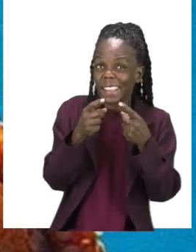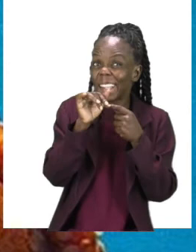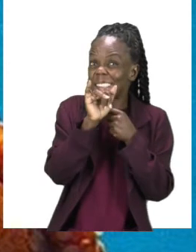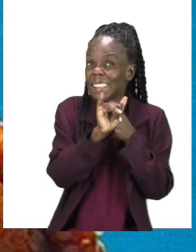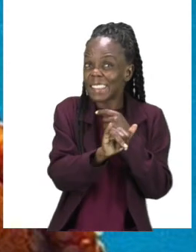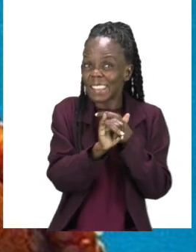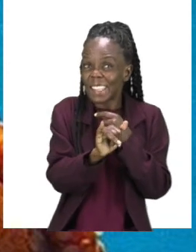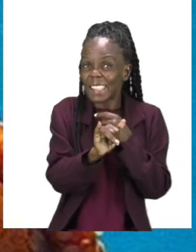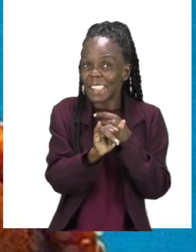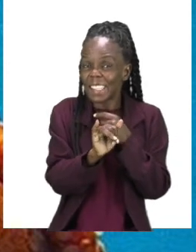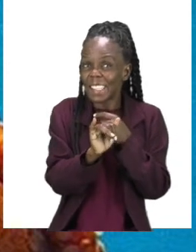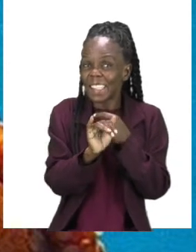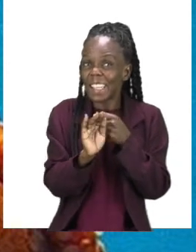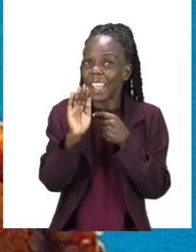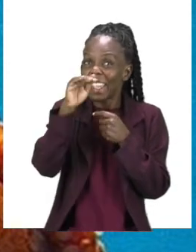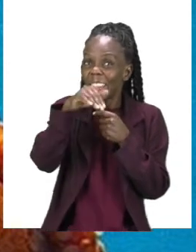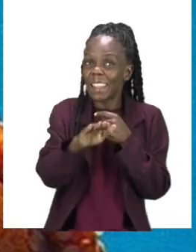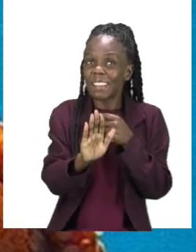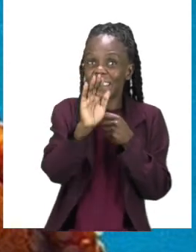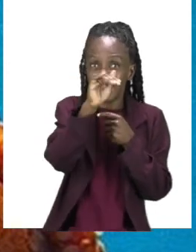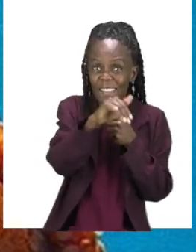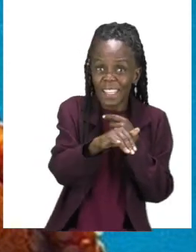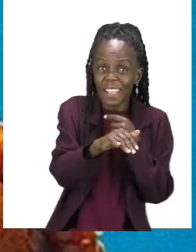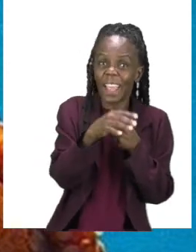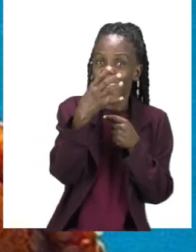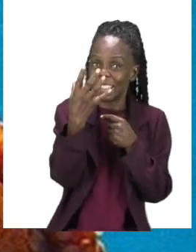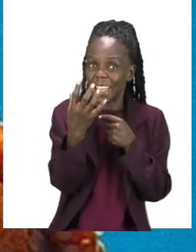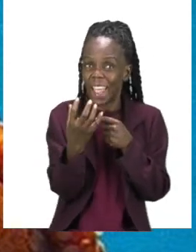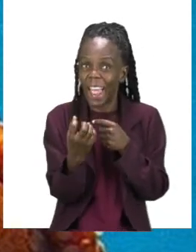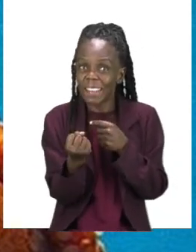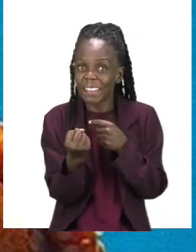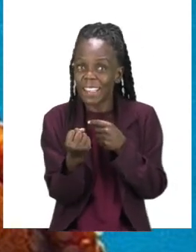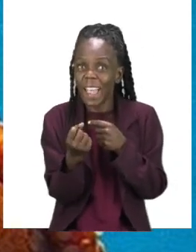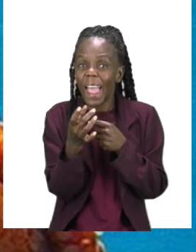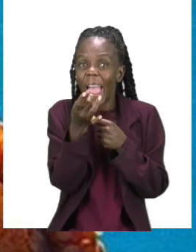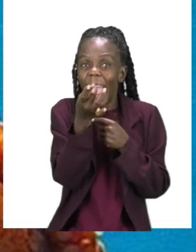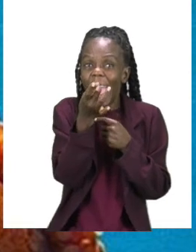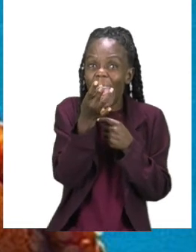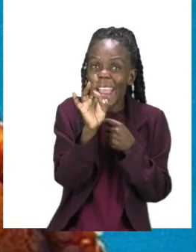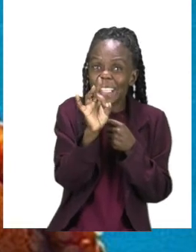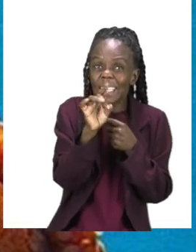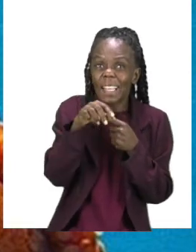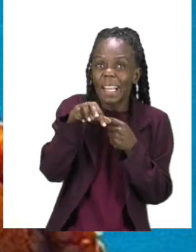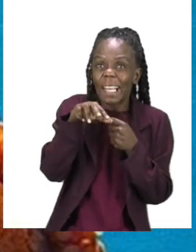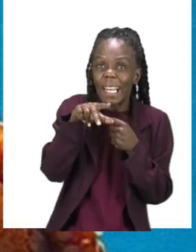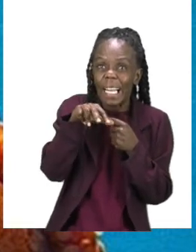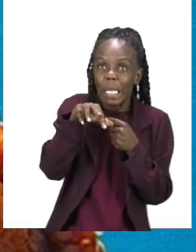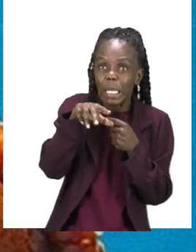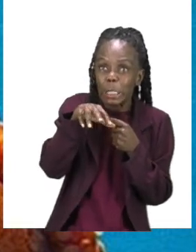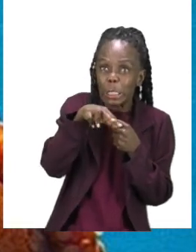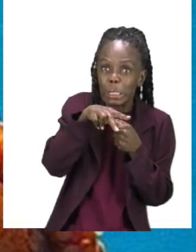and it has 8 legs. What do we call this